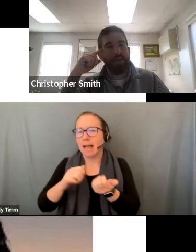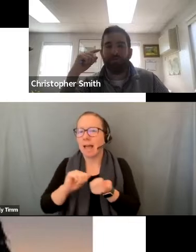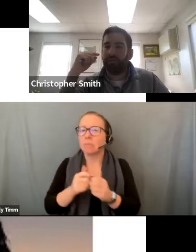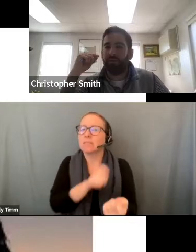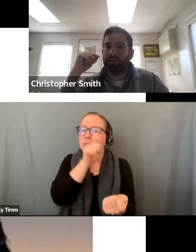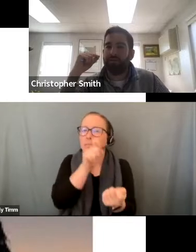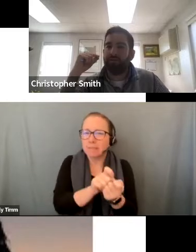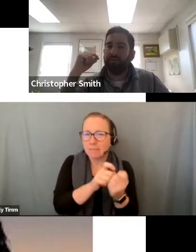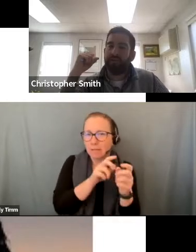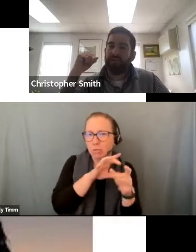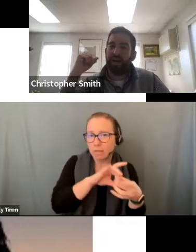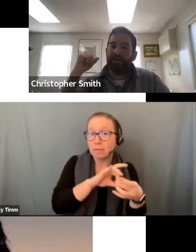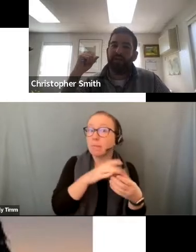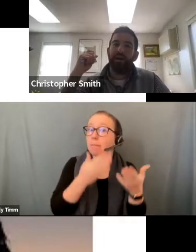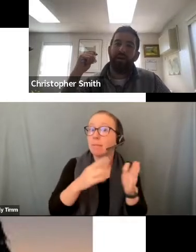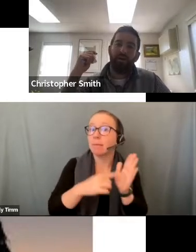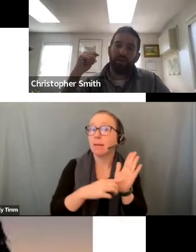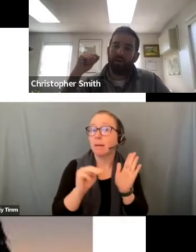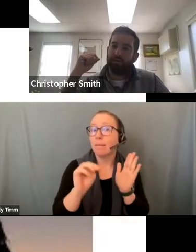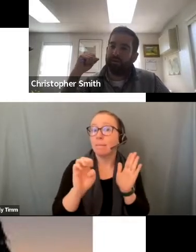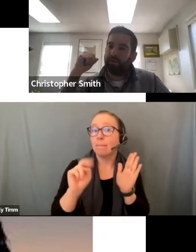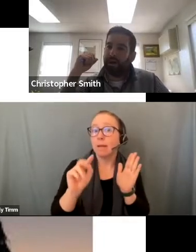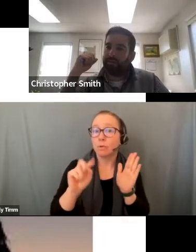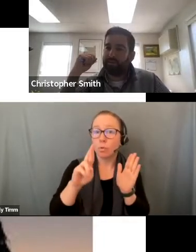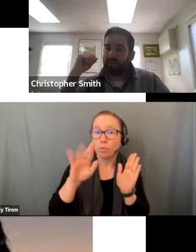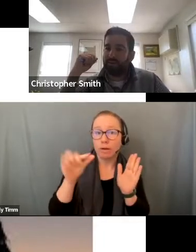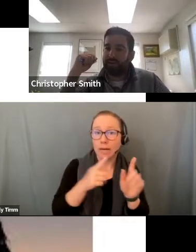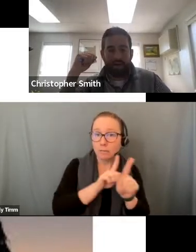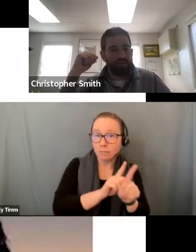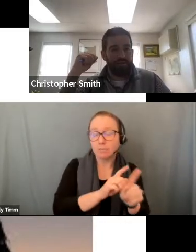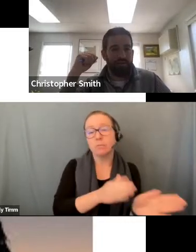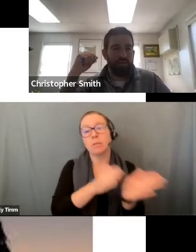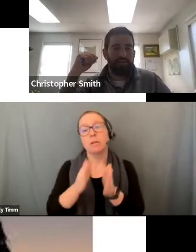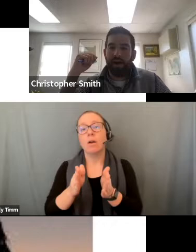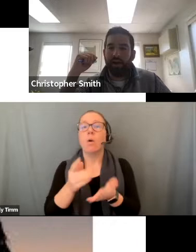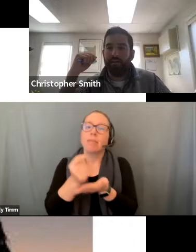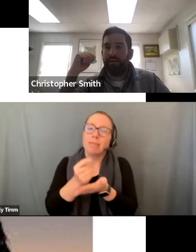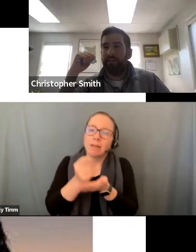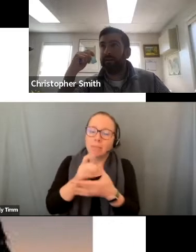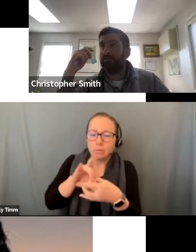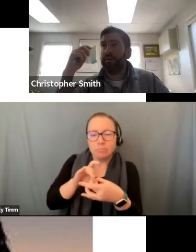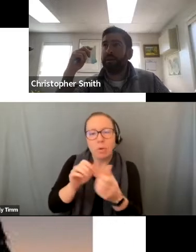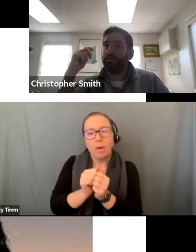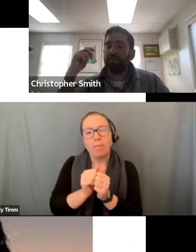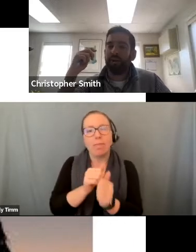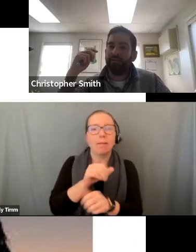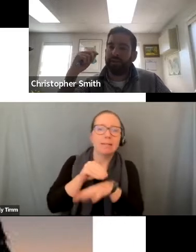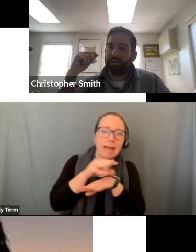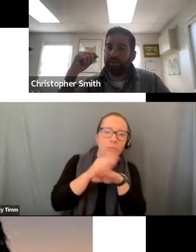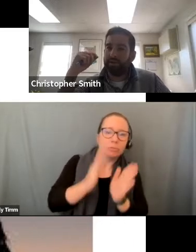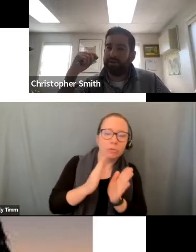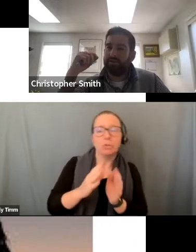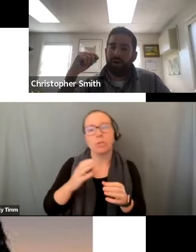a mentoring relationship for a child or the therapeutic bond between a counselor and their client, the ability of a